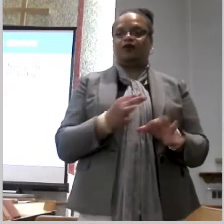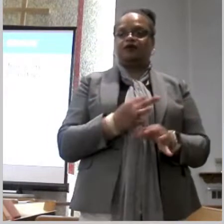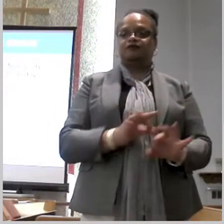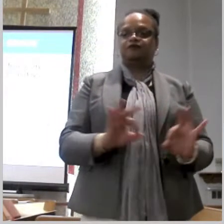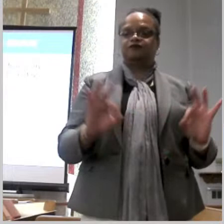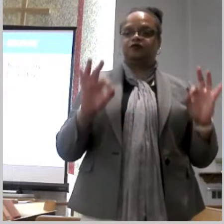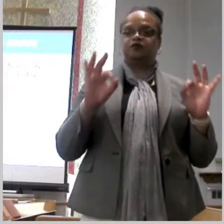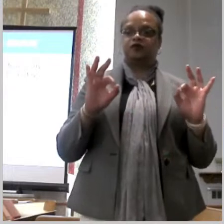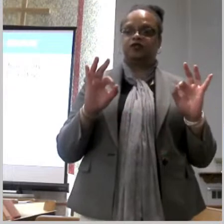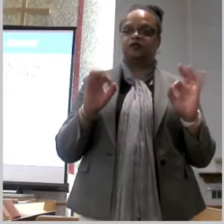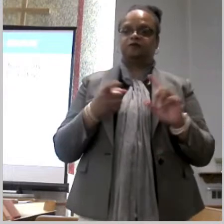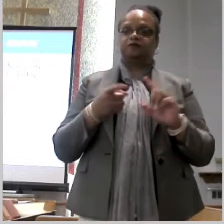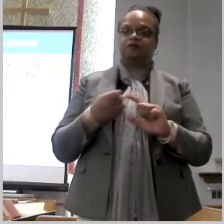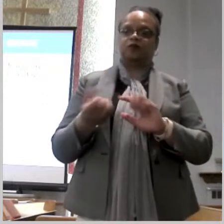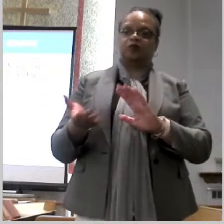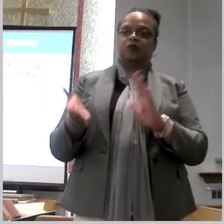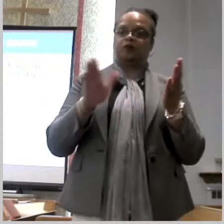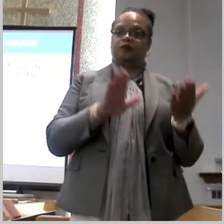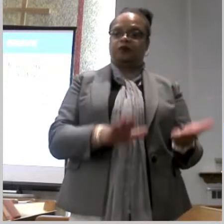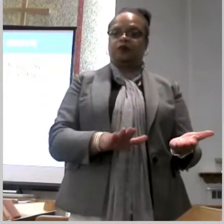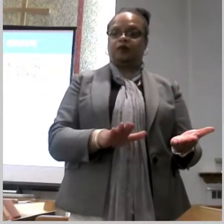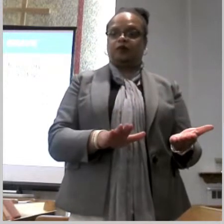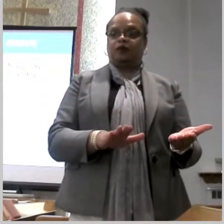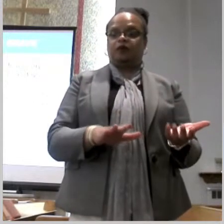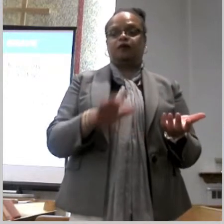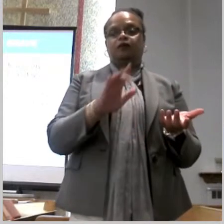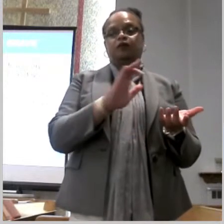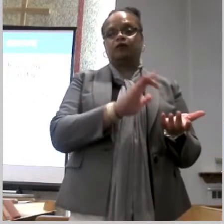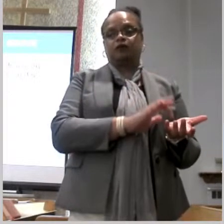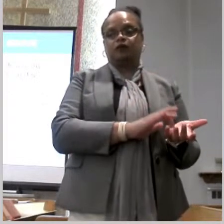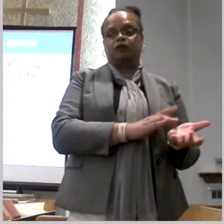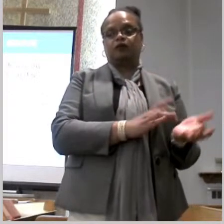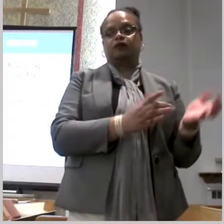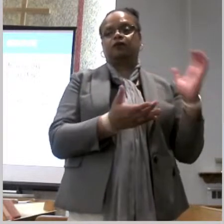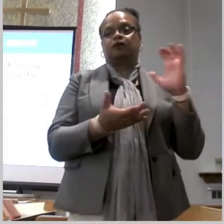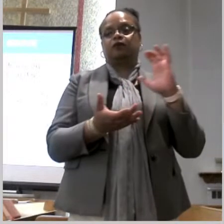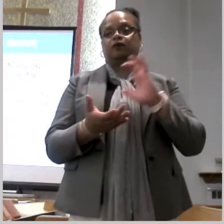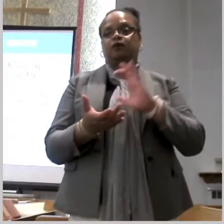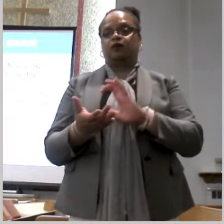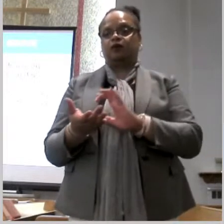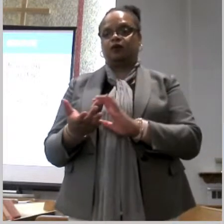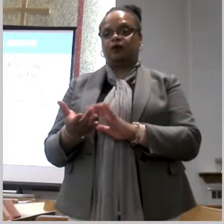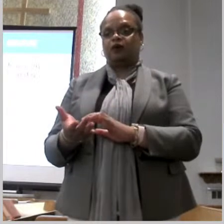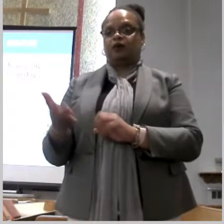tore the bars away,